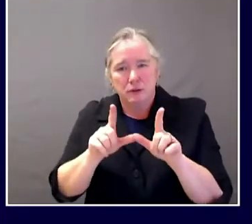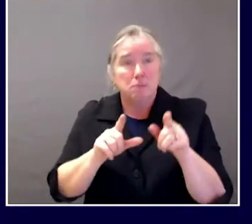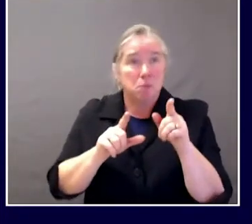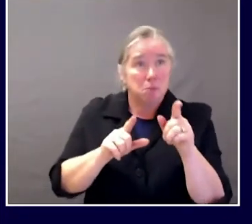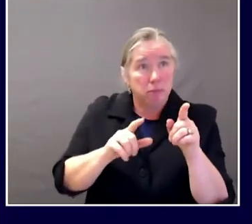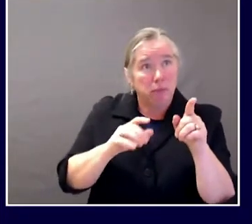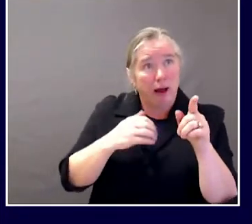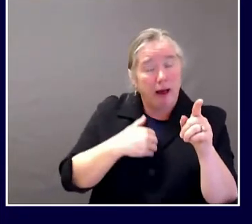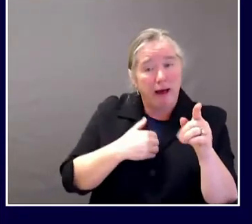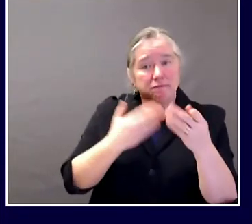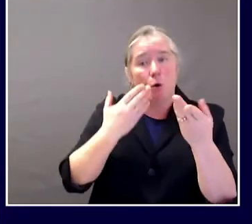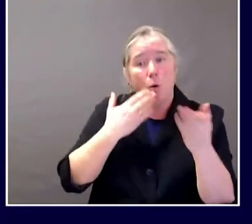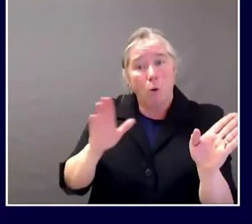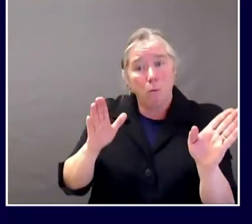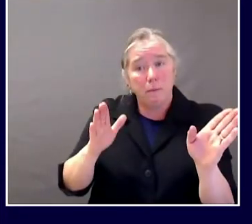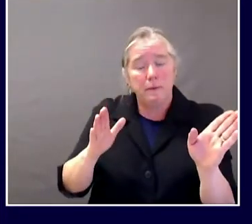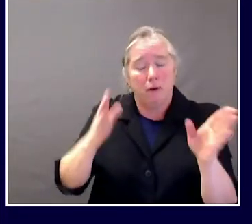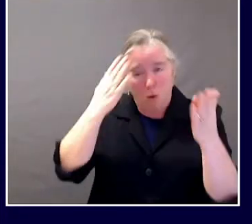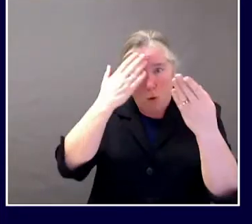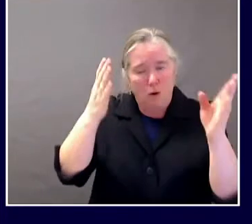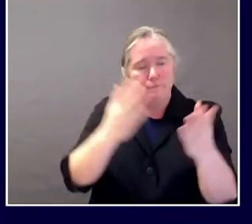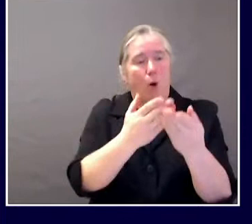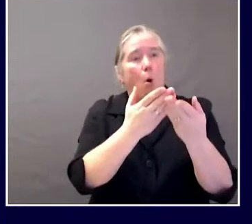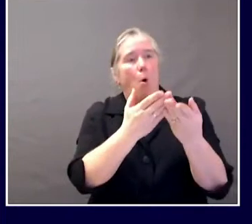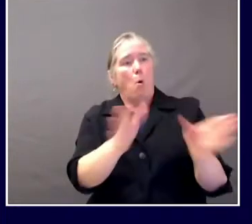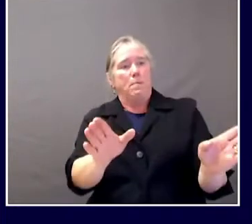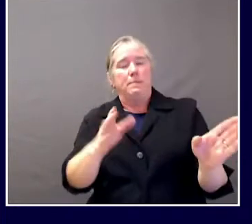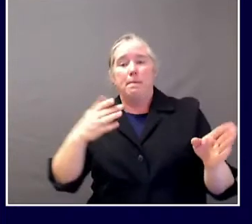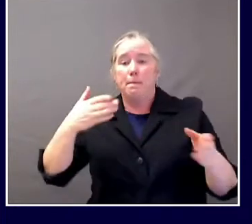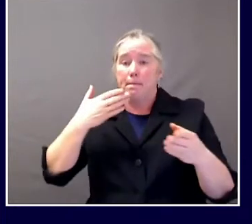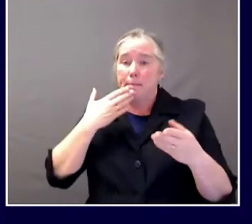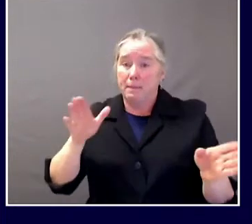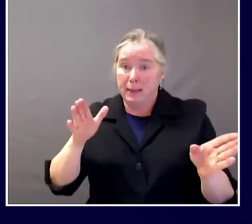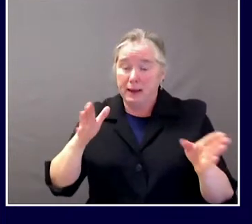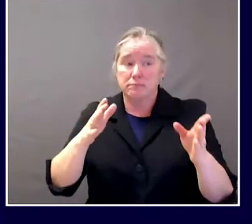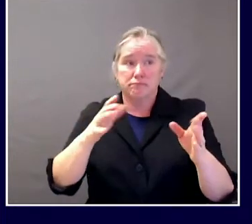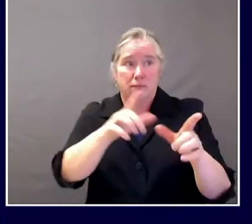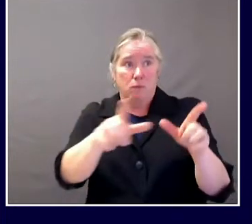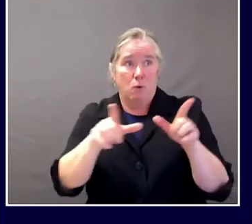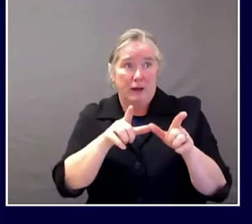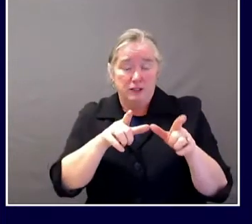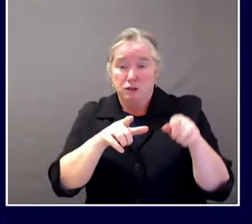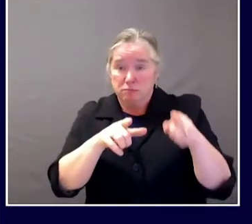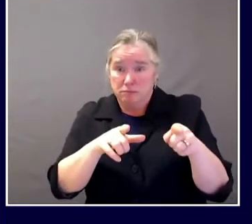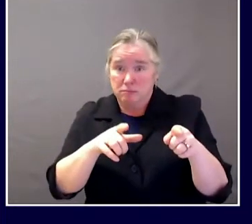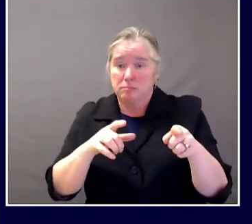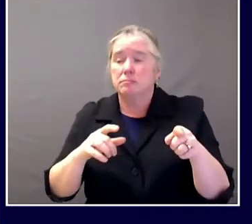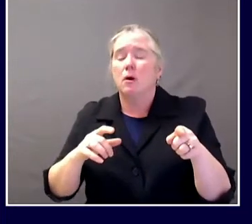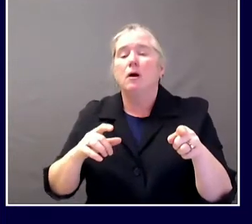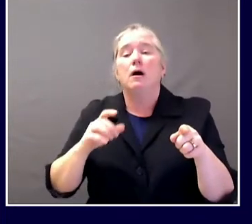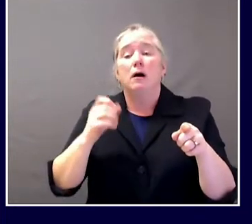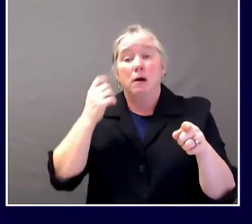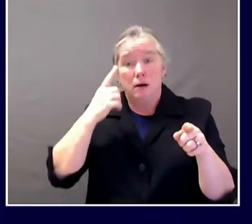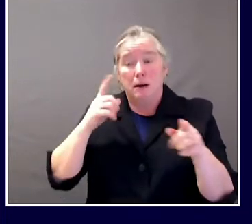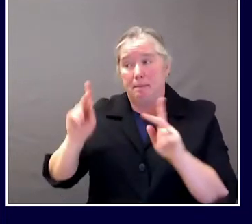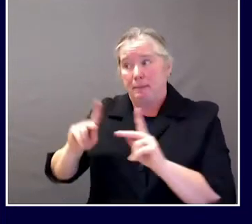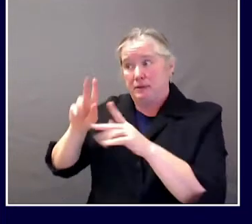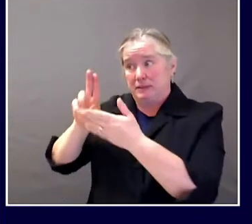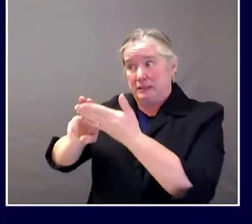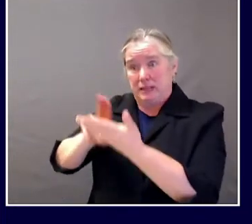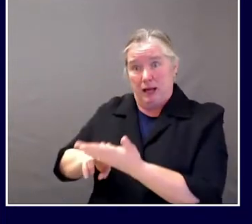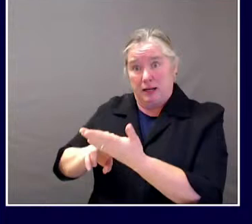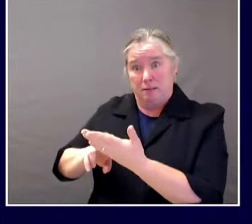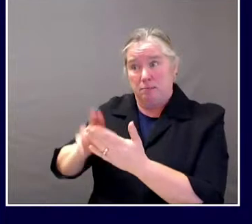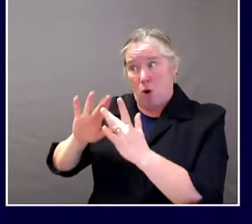open, public-facing community vaccination so that folks can still sign up online ahead of time, but then move through